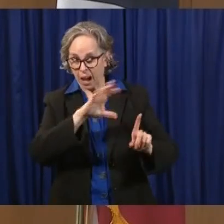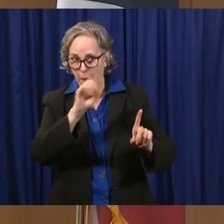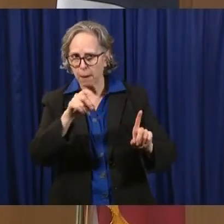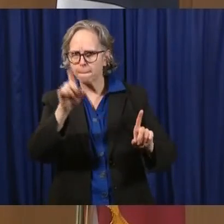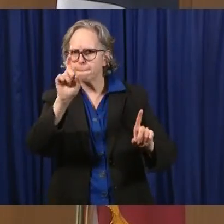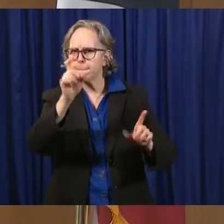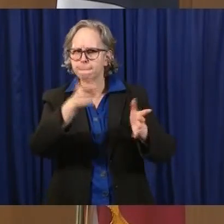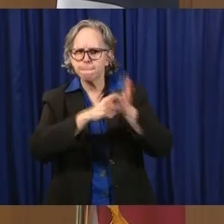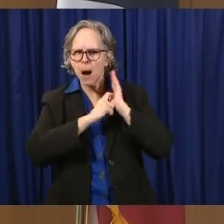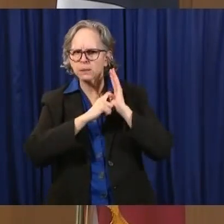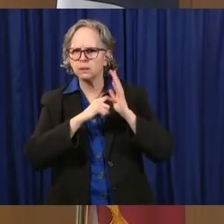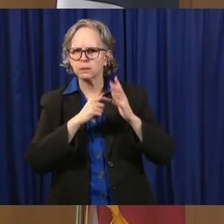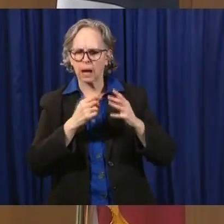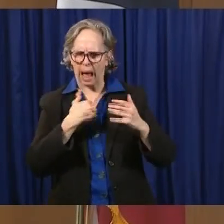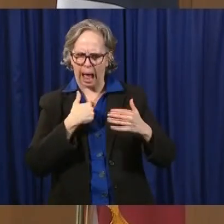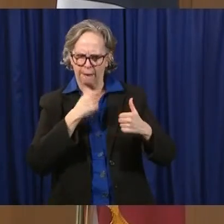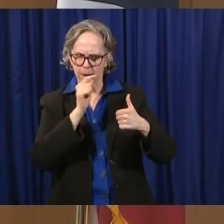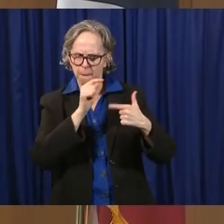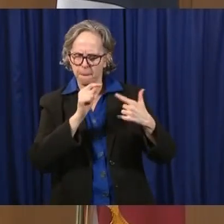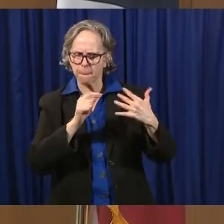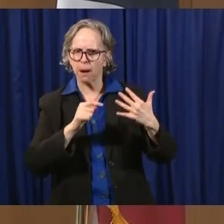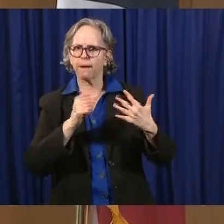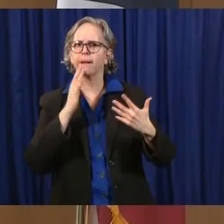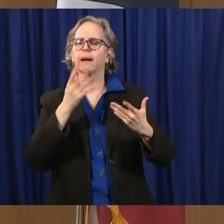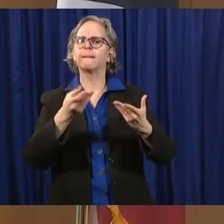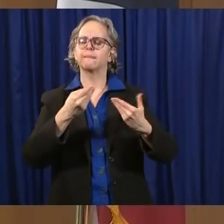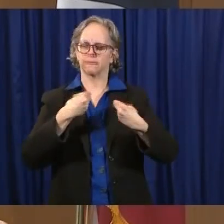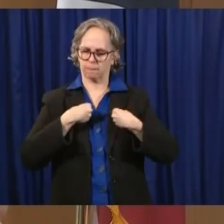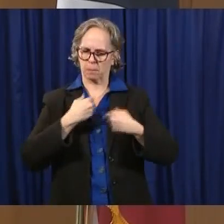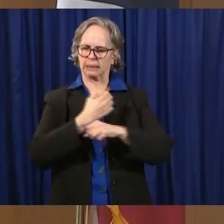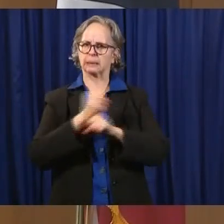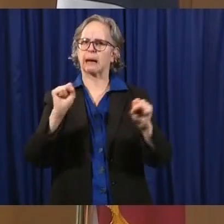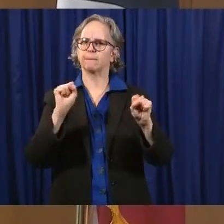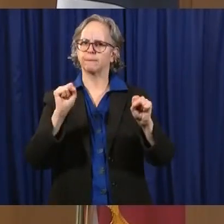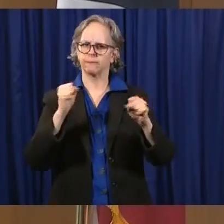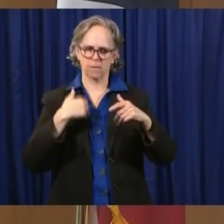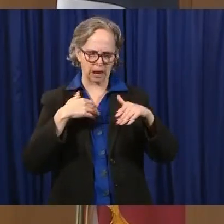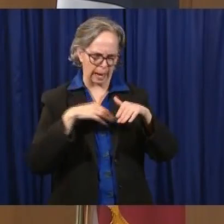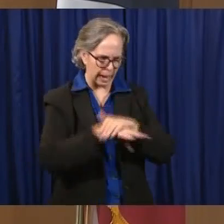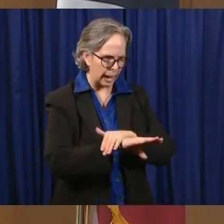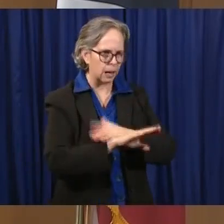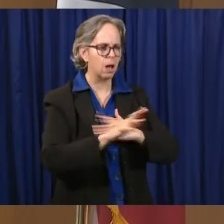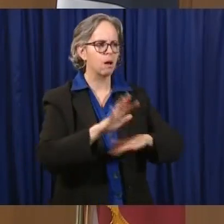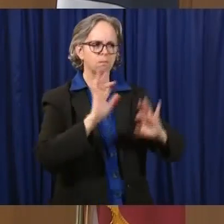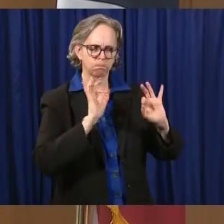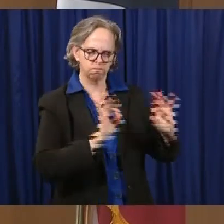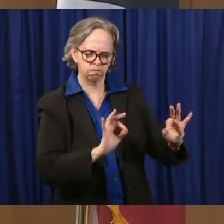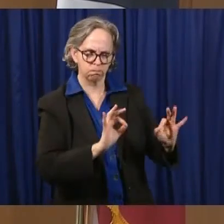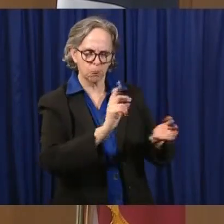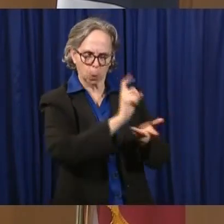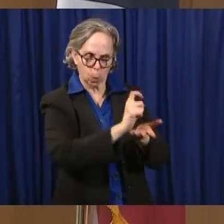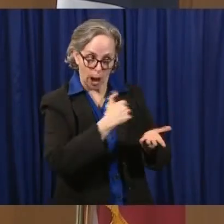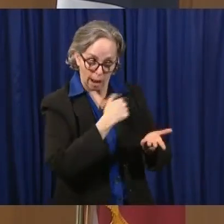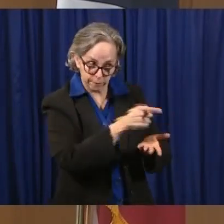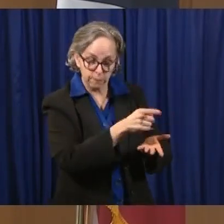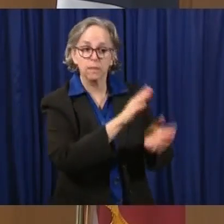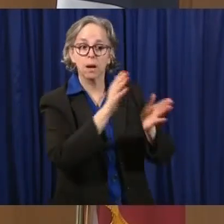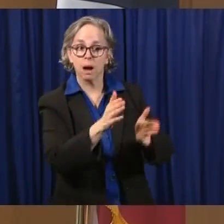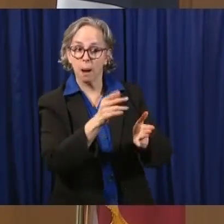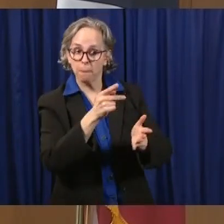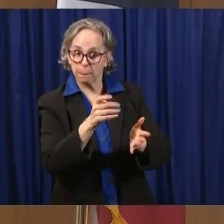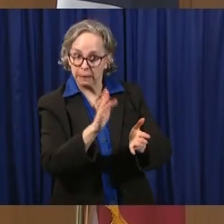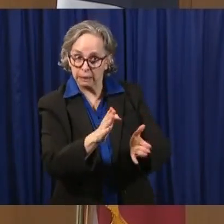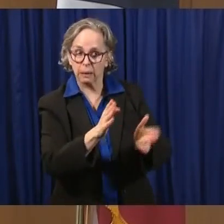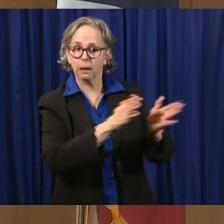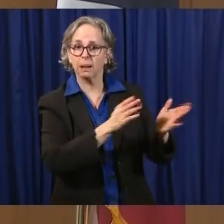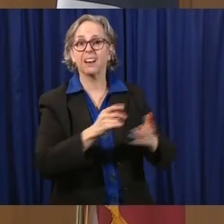the social distancing, but doing all the other things that are necessary to make that person's job safer. But it's not